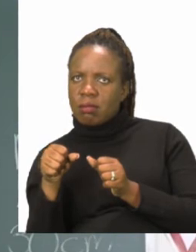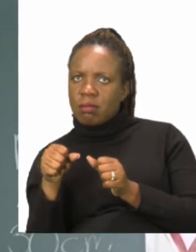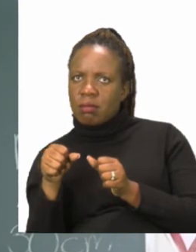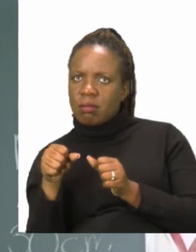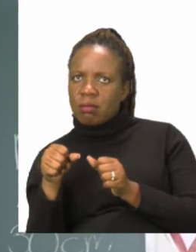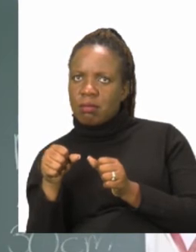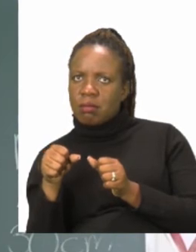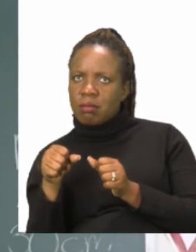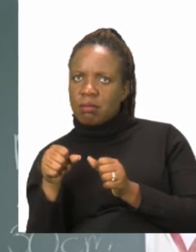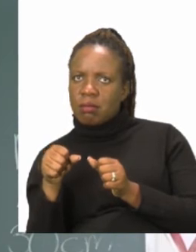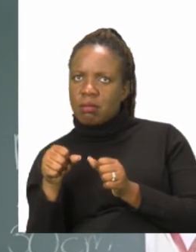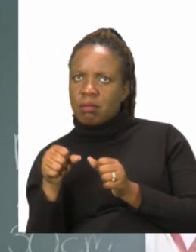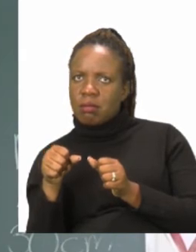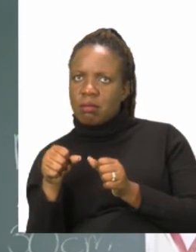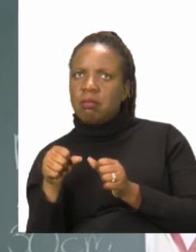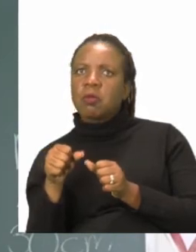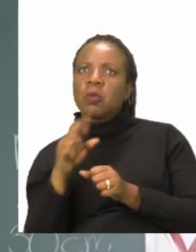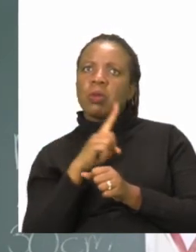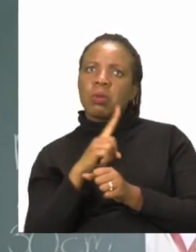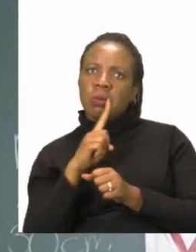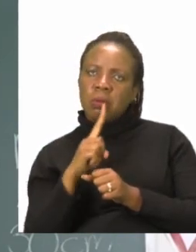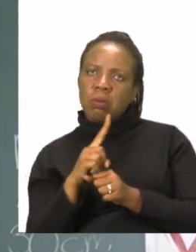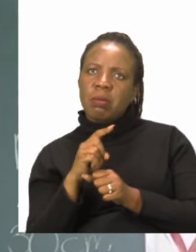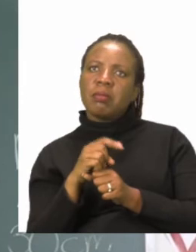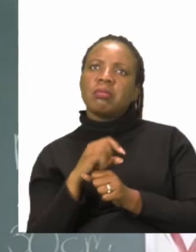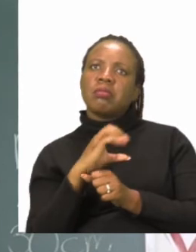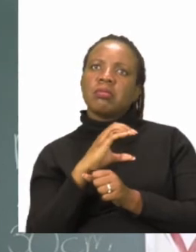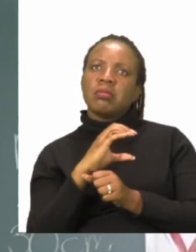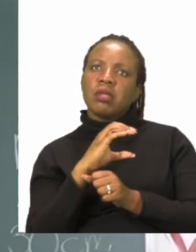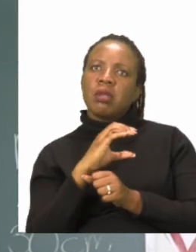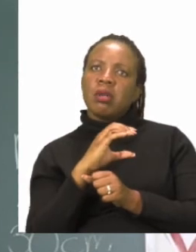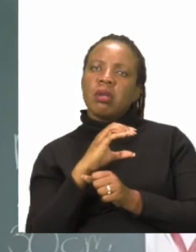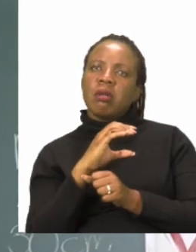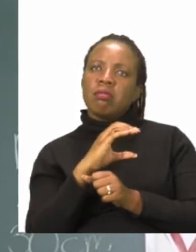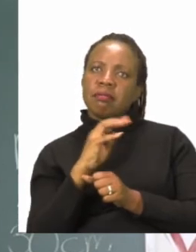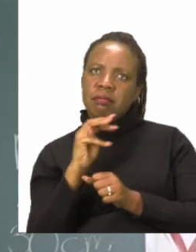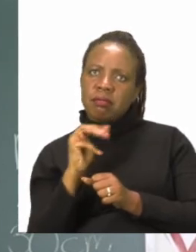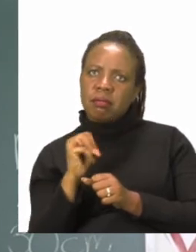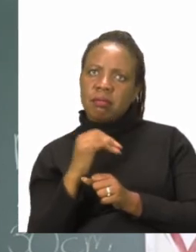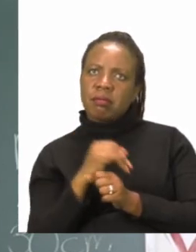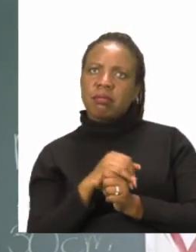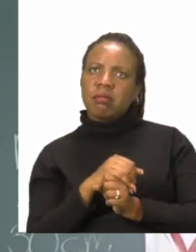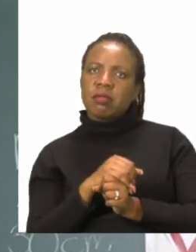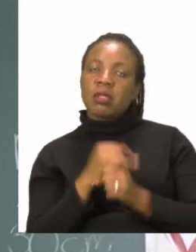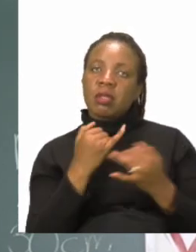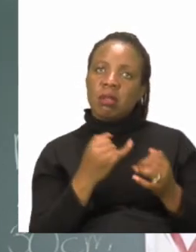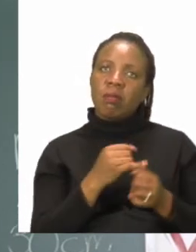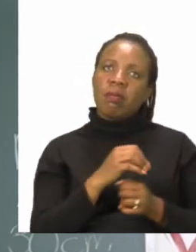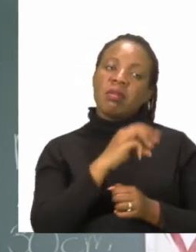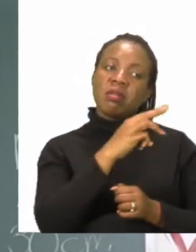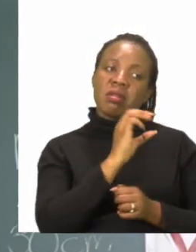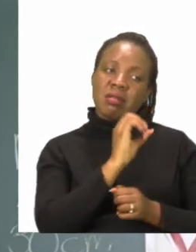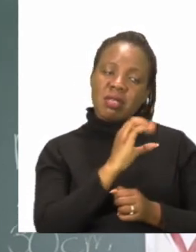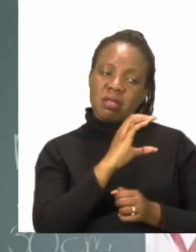equals 11 centimeters. Okay, now I have to go ahead and add it